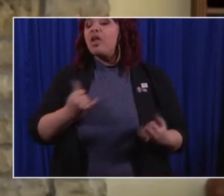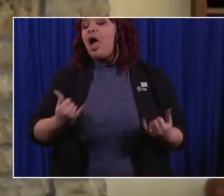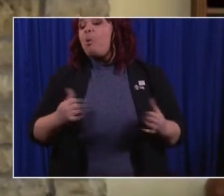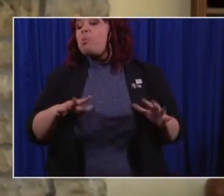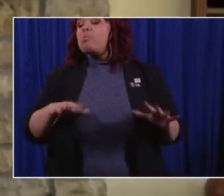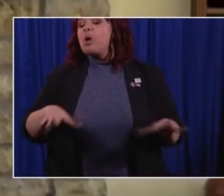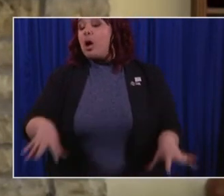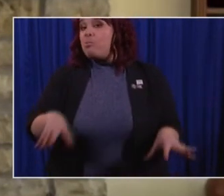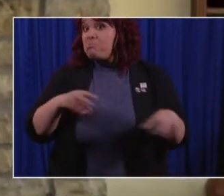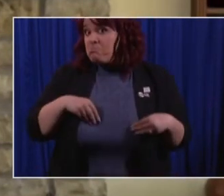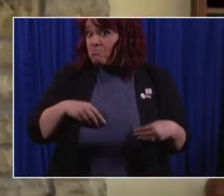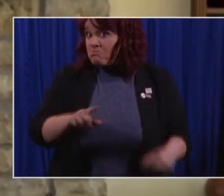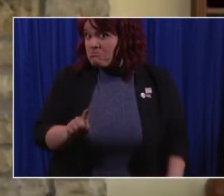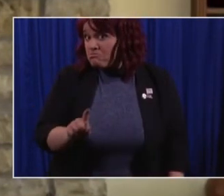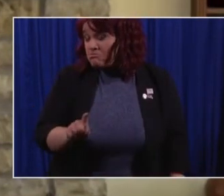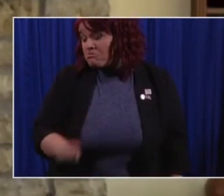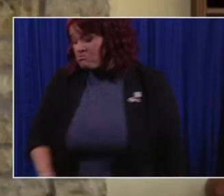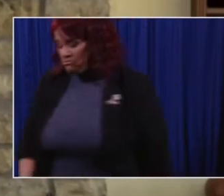round,